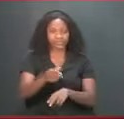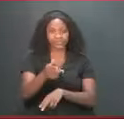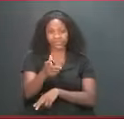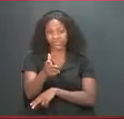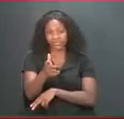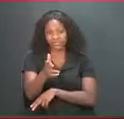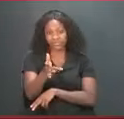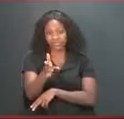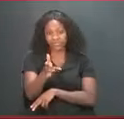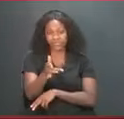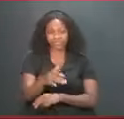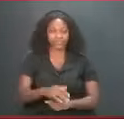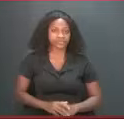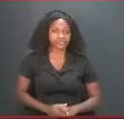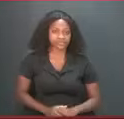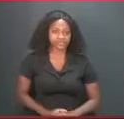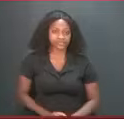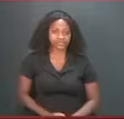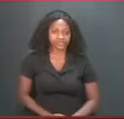25.